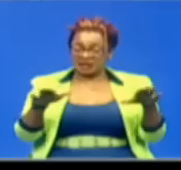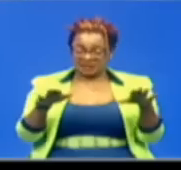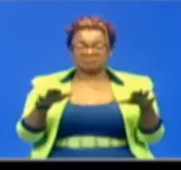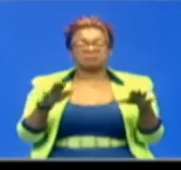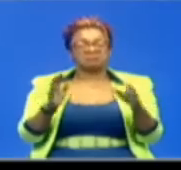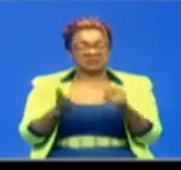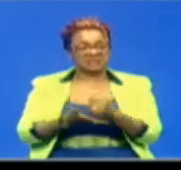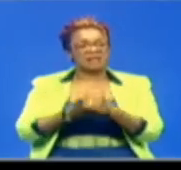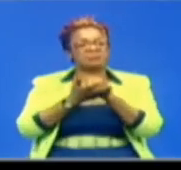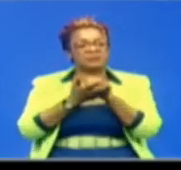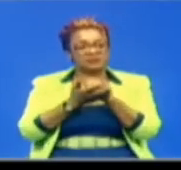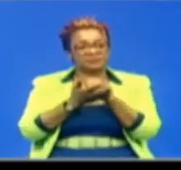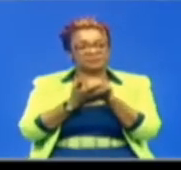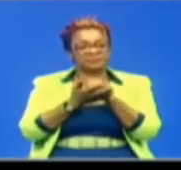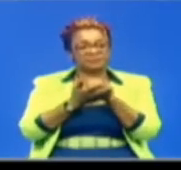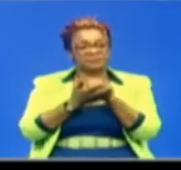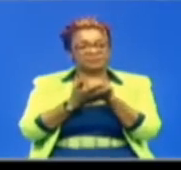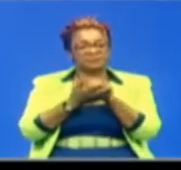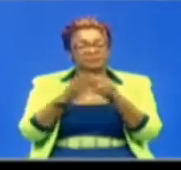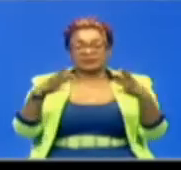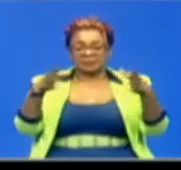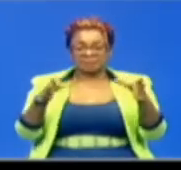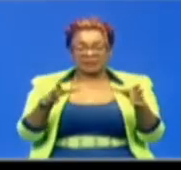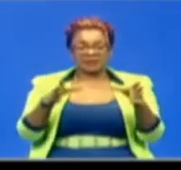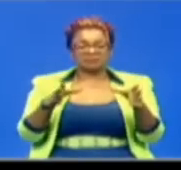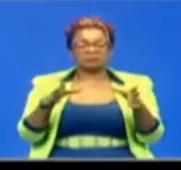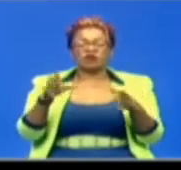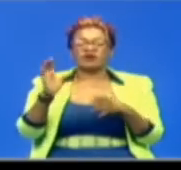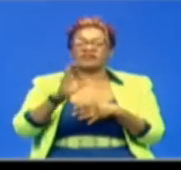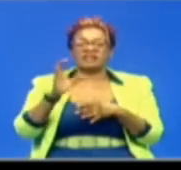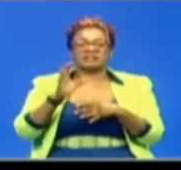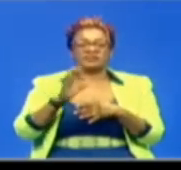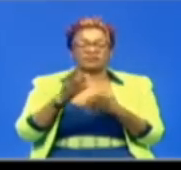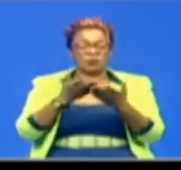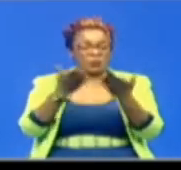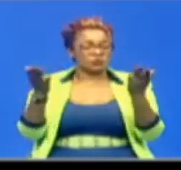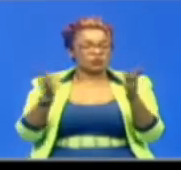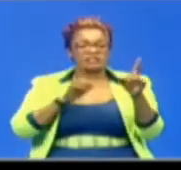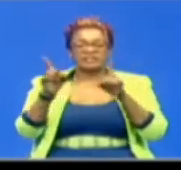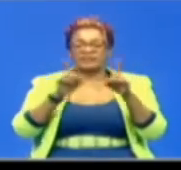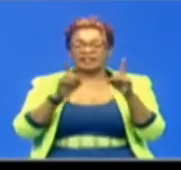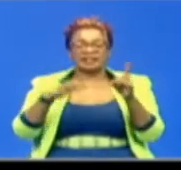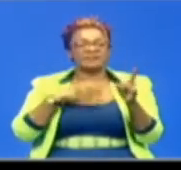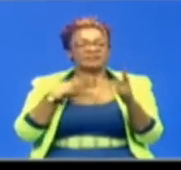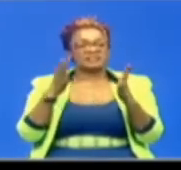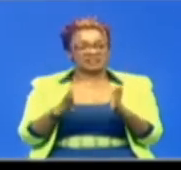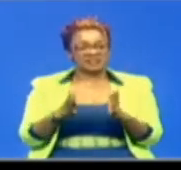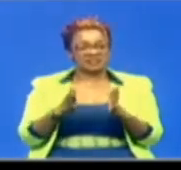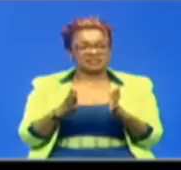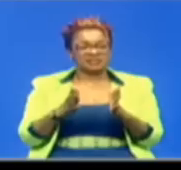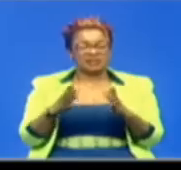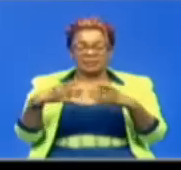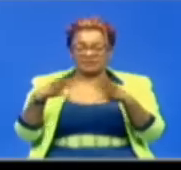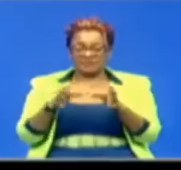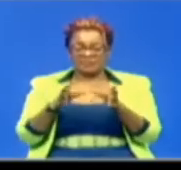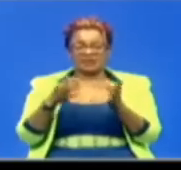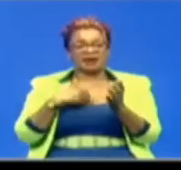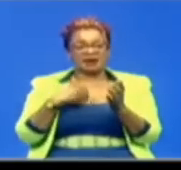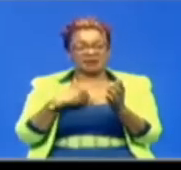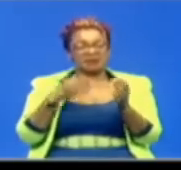inakudhuru. Butterfly Park is a convenient stopover for traveling visitors. Here, the visiting families had an